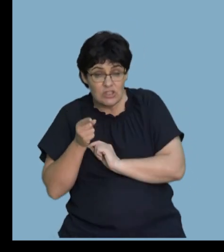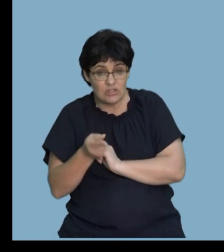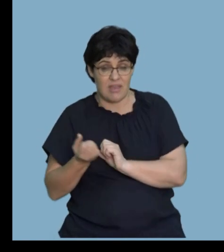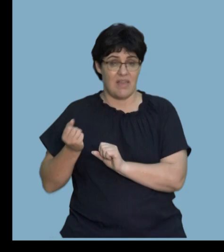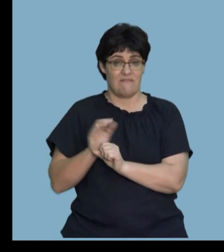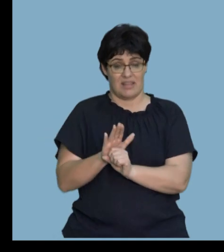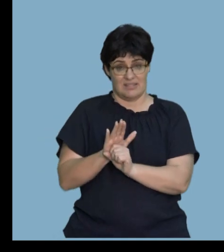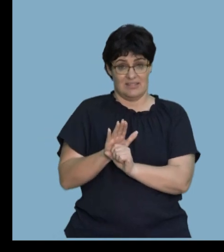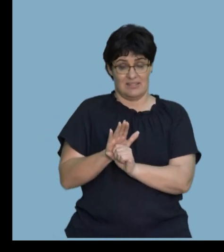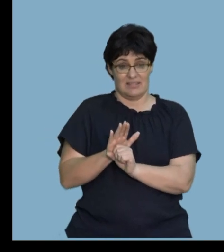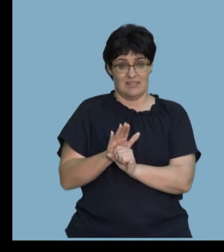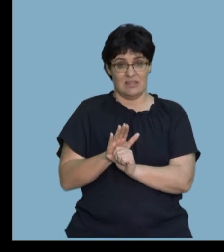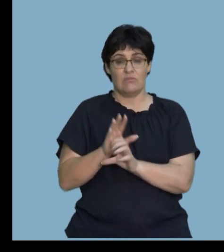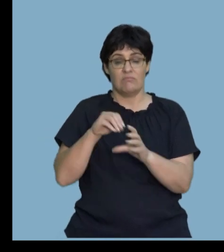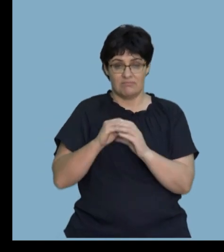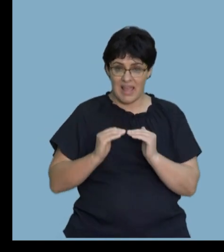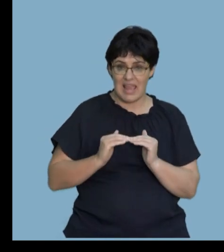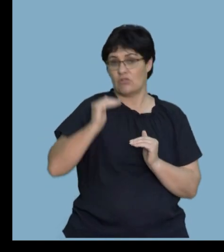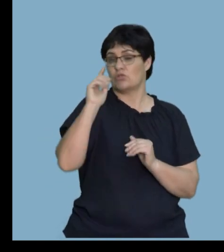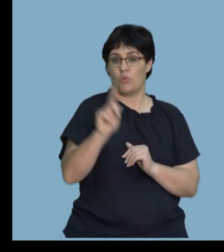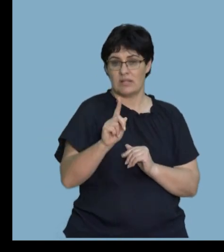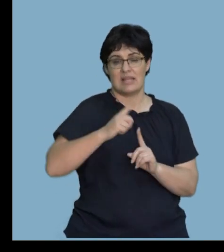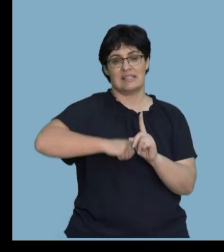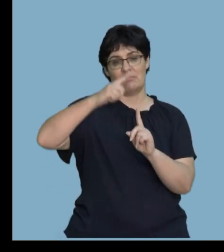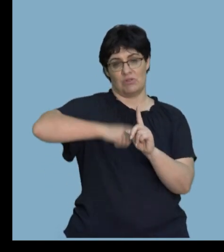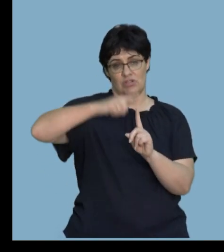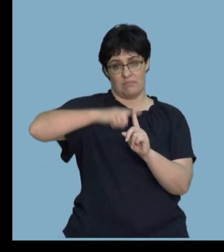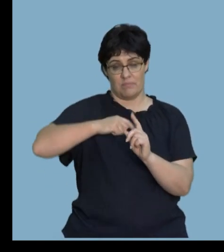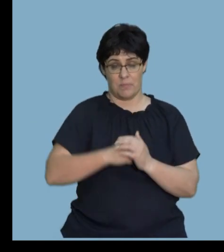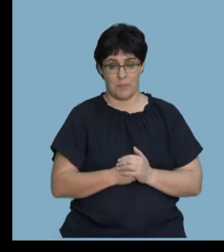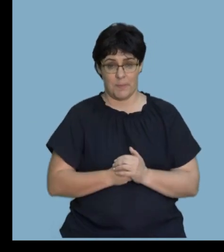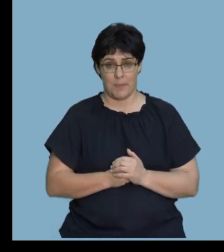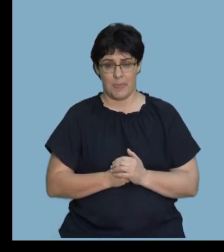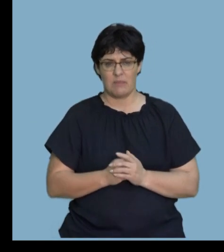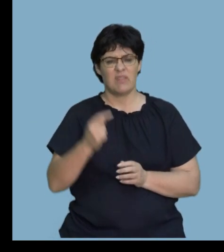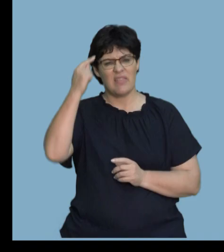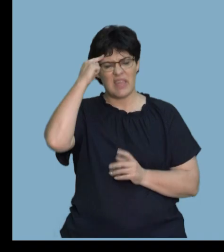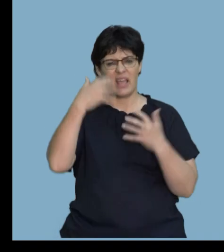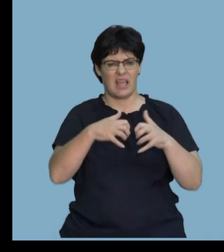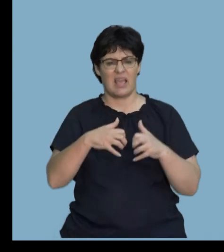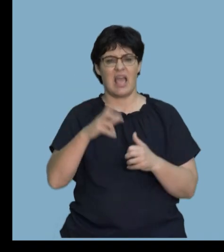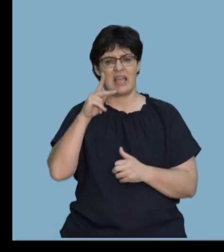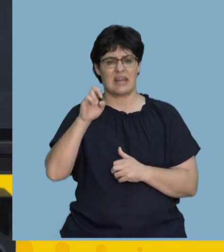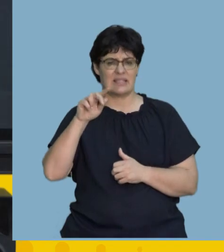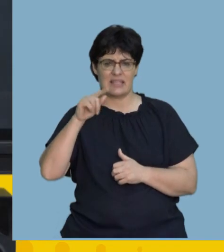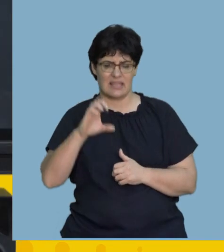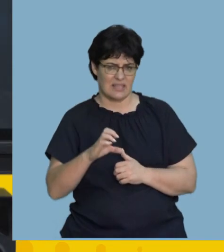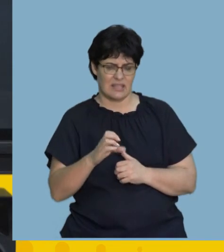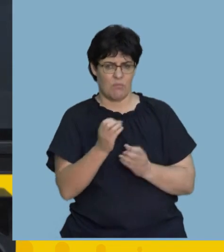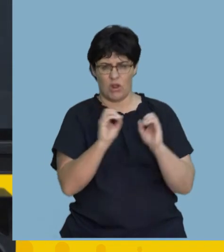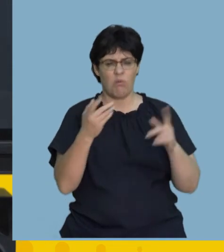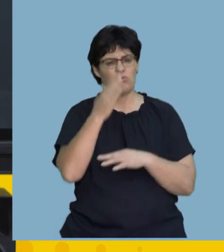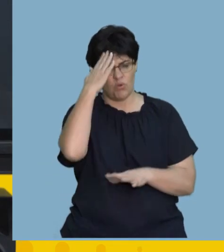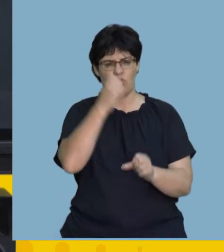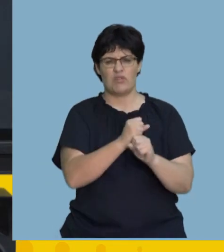was effected is actually an increase in temperature, right? Now, think about the kinetic molecular theory as we know it from